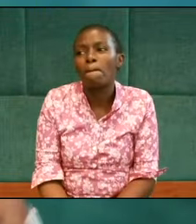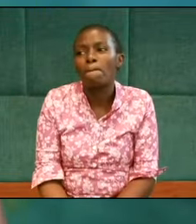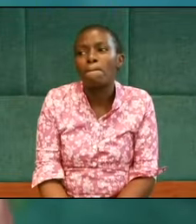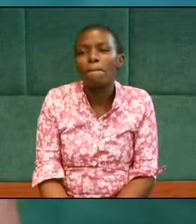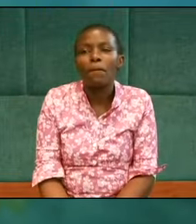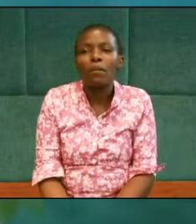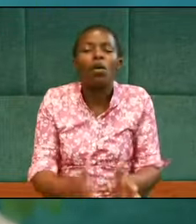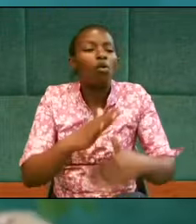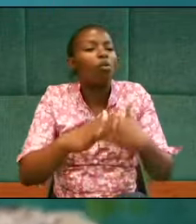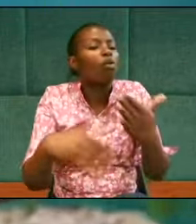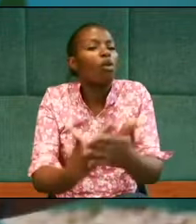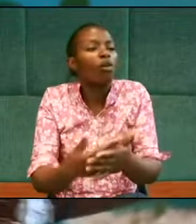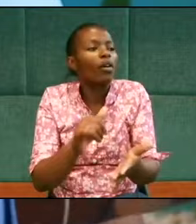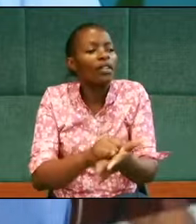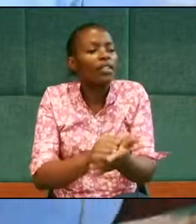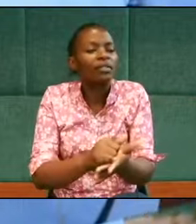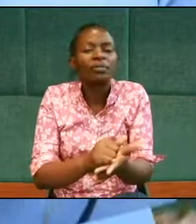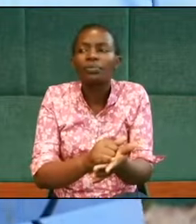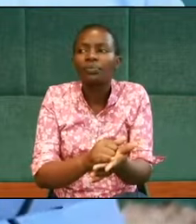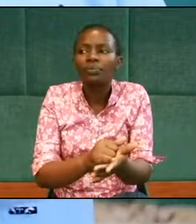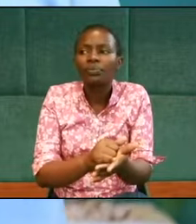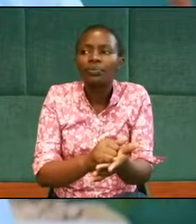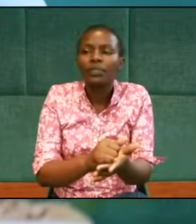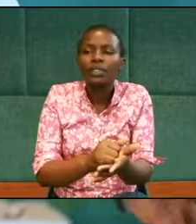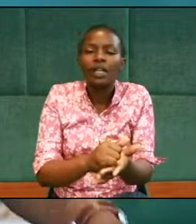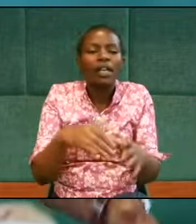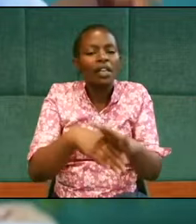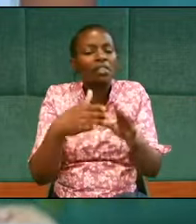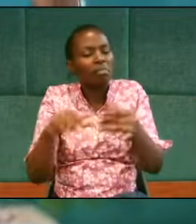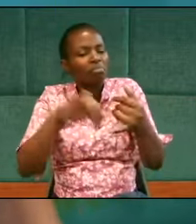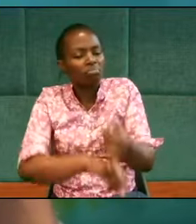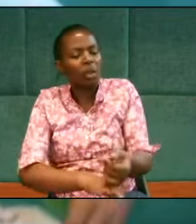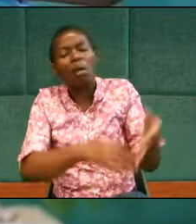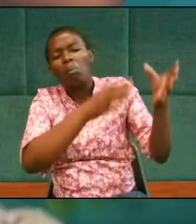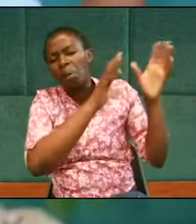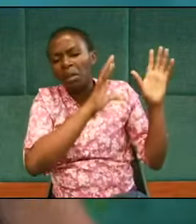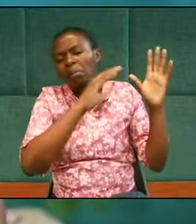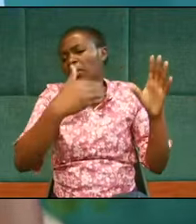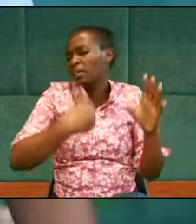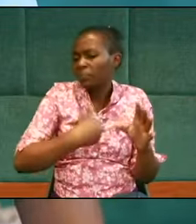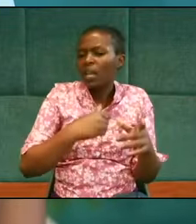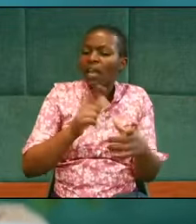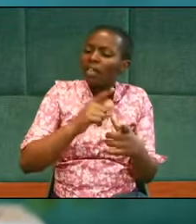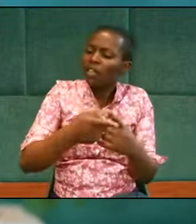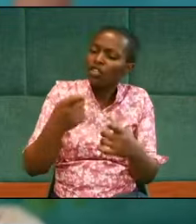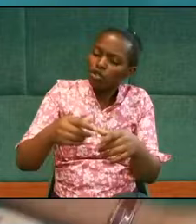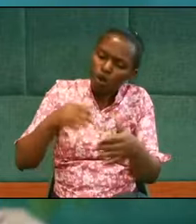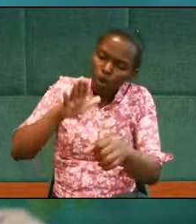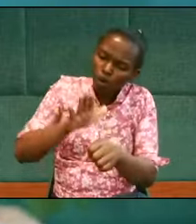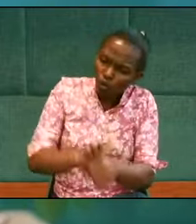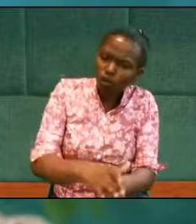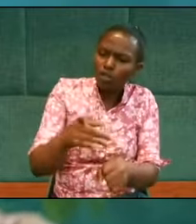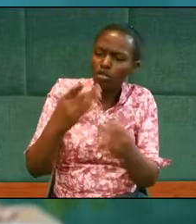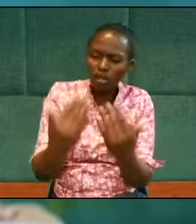Those who are married are tired of marriage, yet they are forcing their daughters and their sons to be married. You are